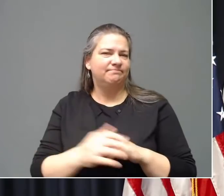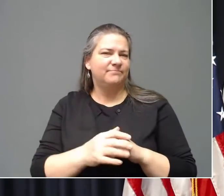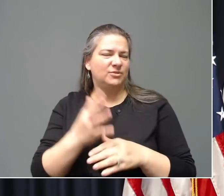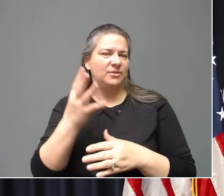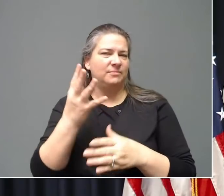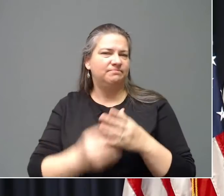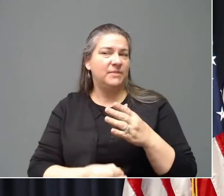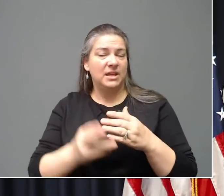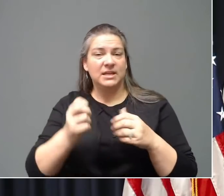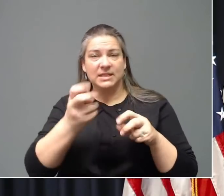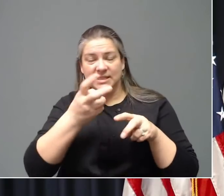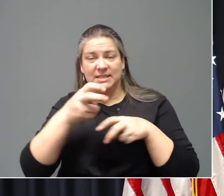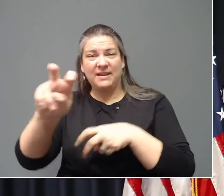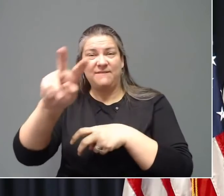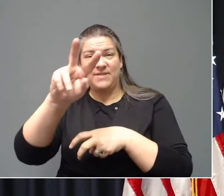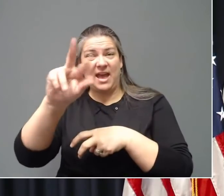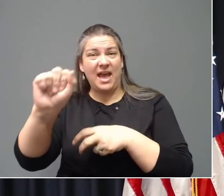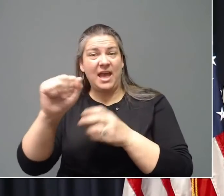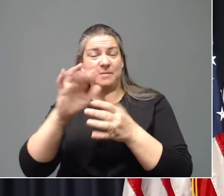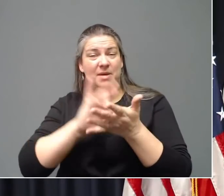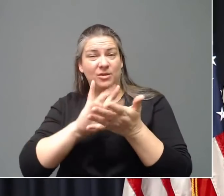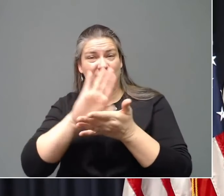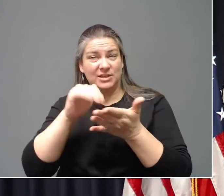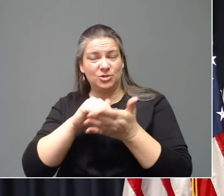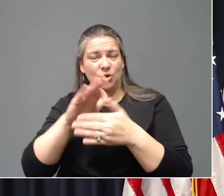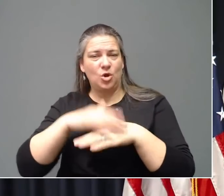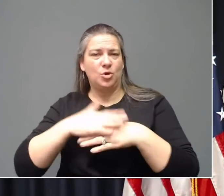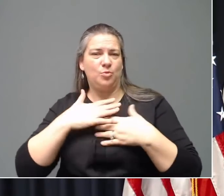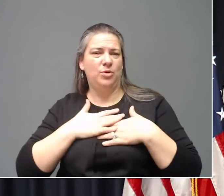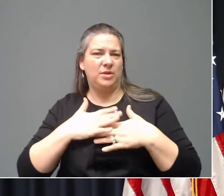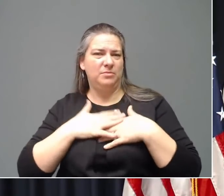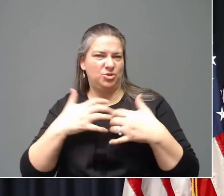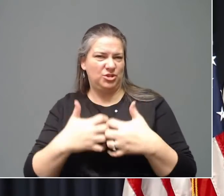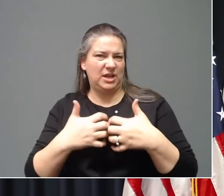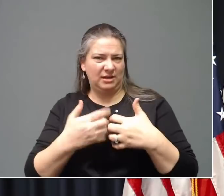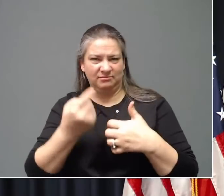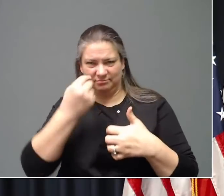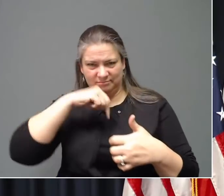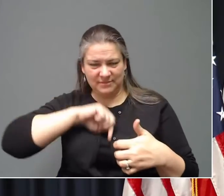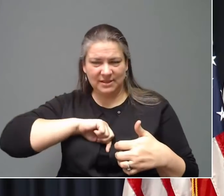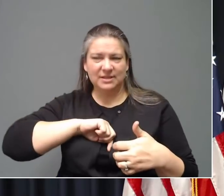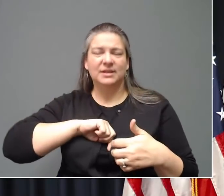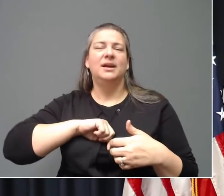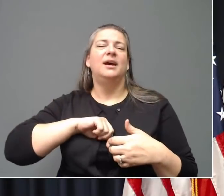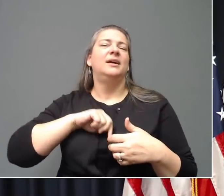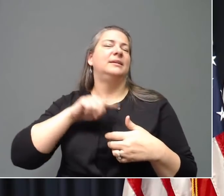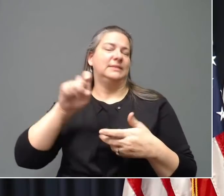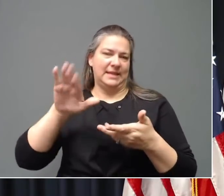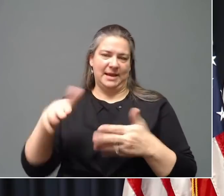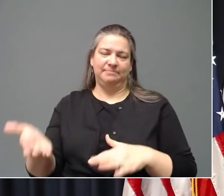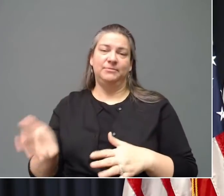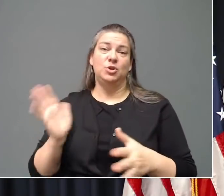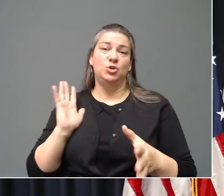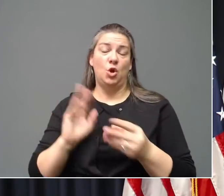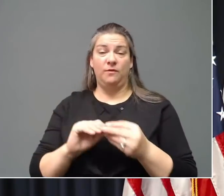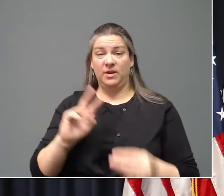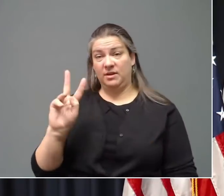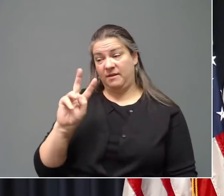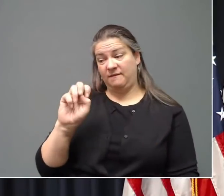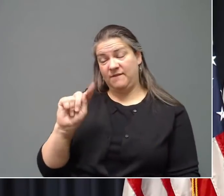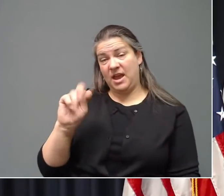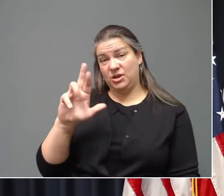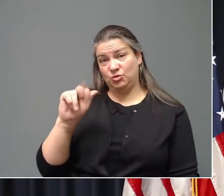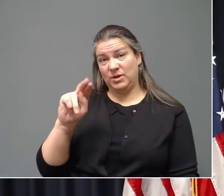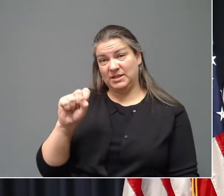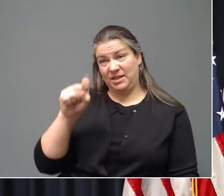Center, and he was on a ventilator. That means the total number of veterans to die of COVID at the Kentucky State Veterans